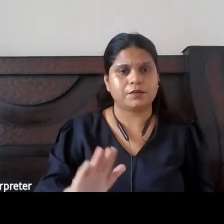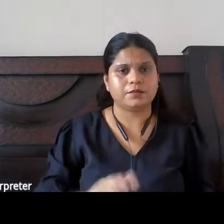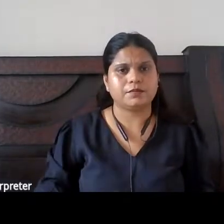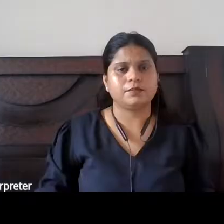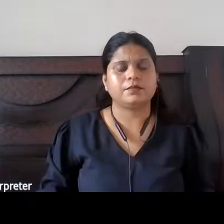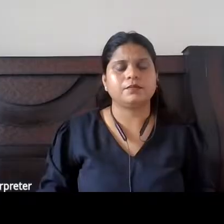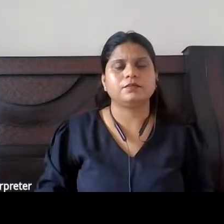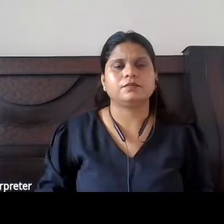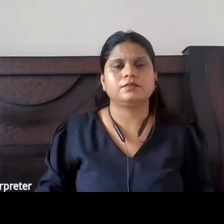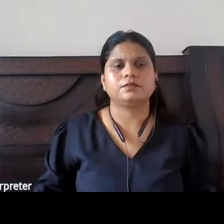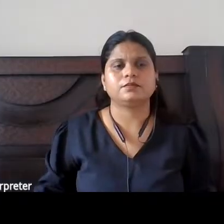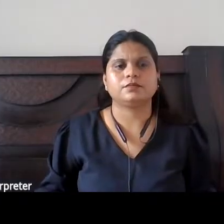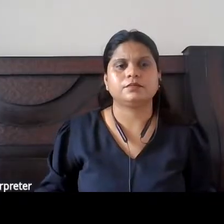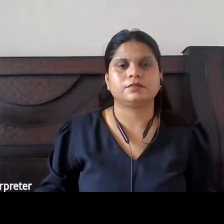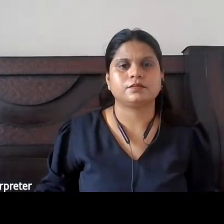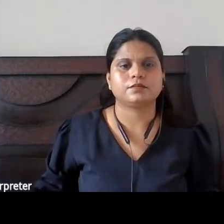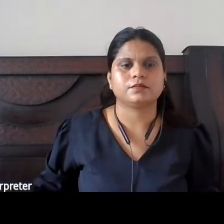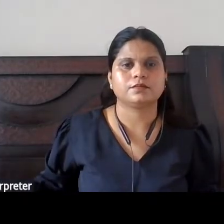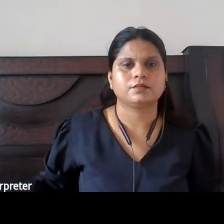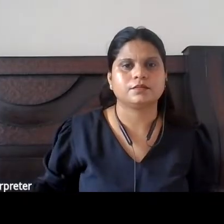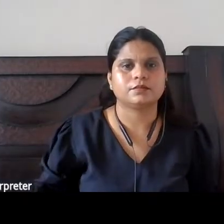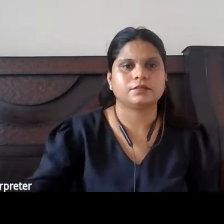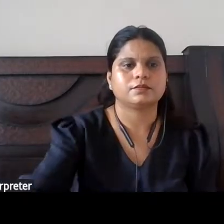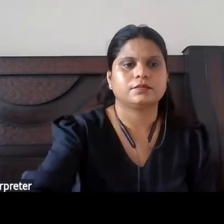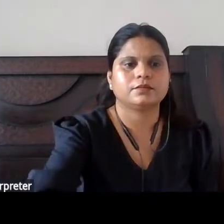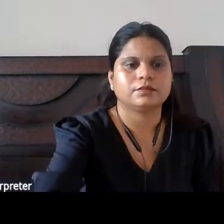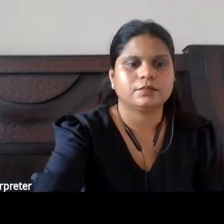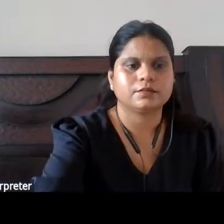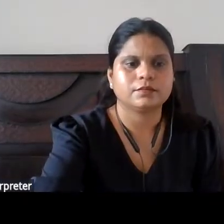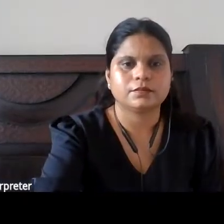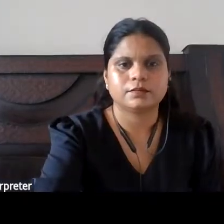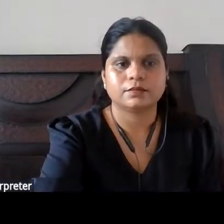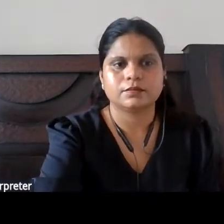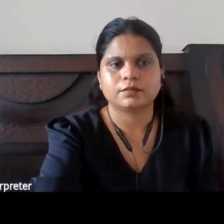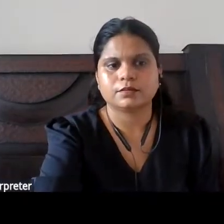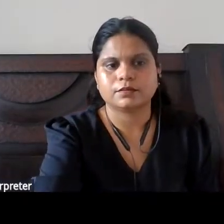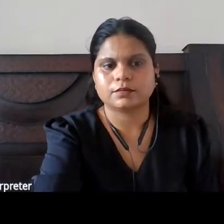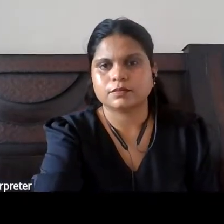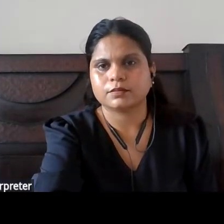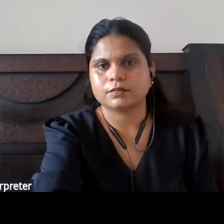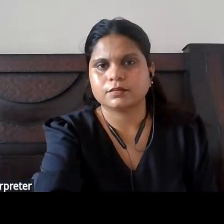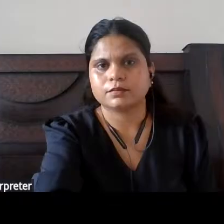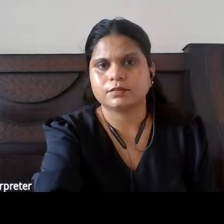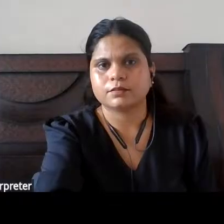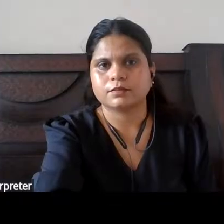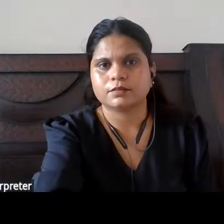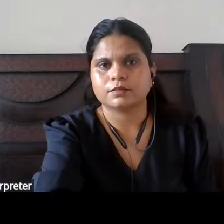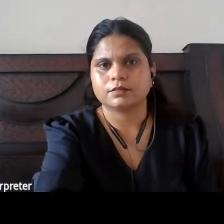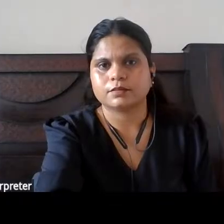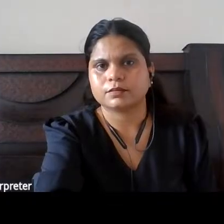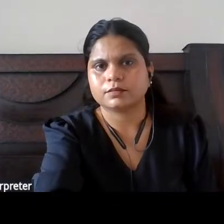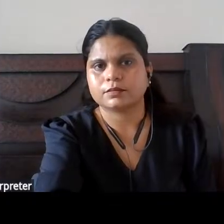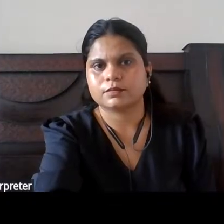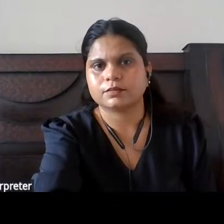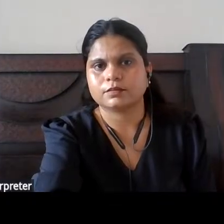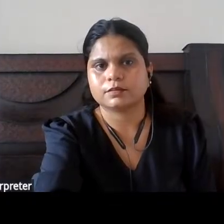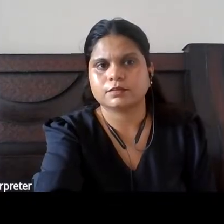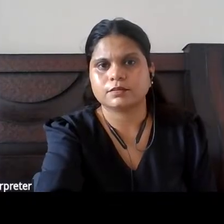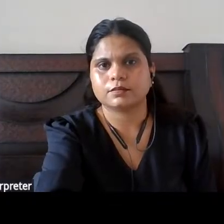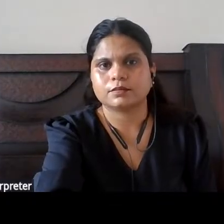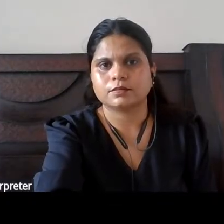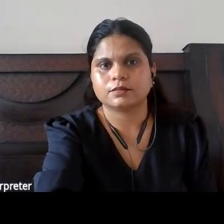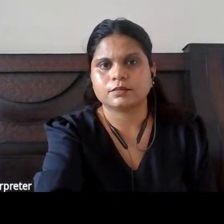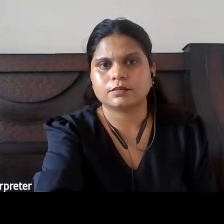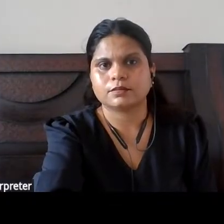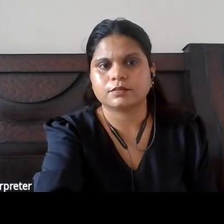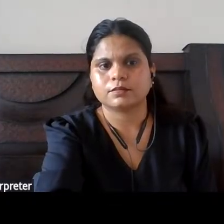So that the movement doesn't fall apart. So my question might sound very negative, but very